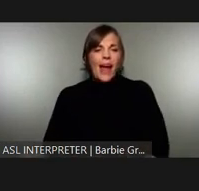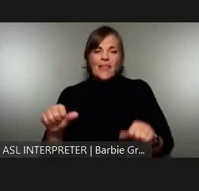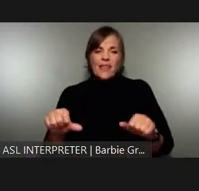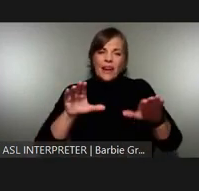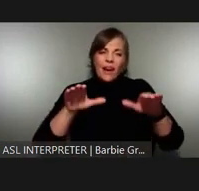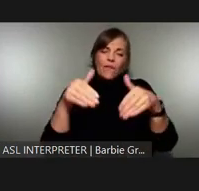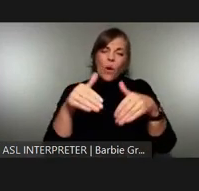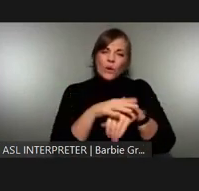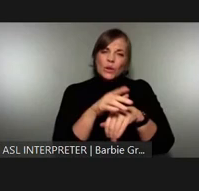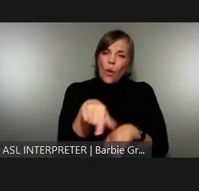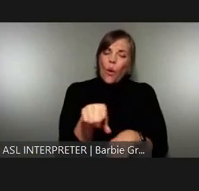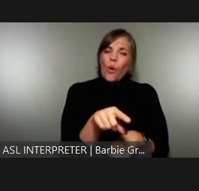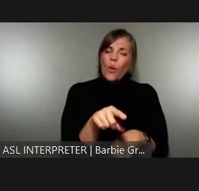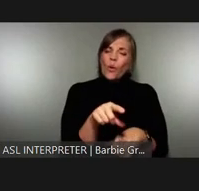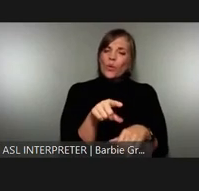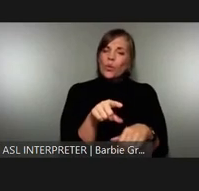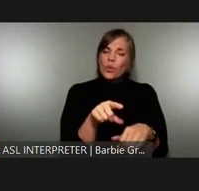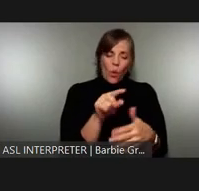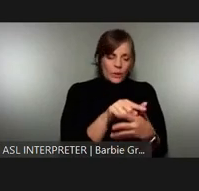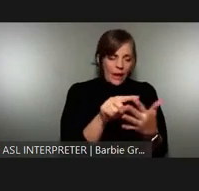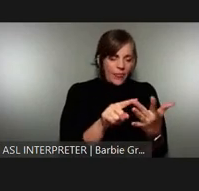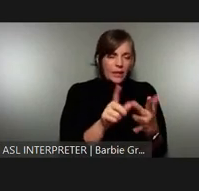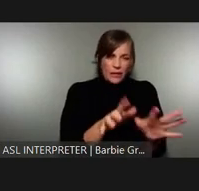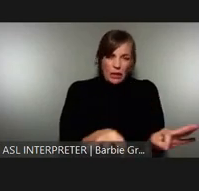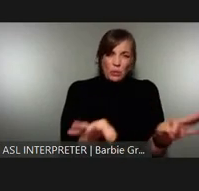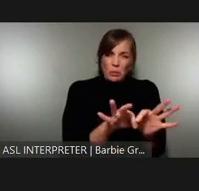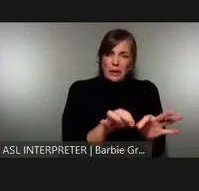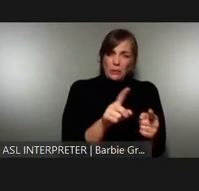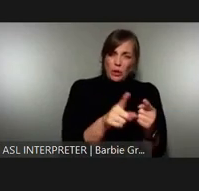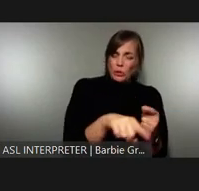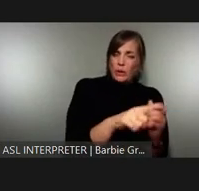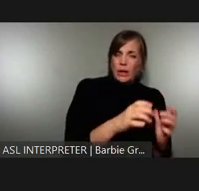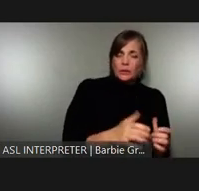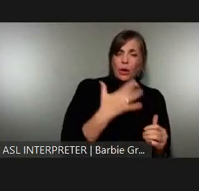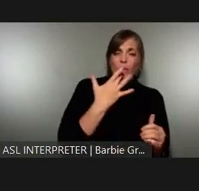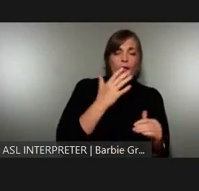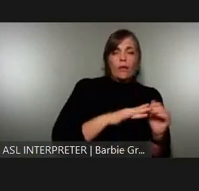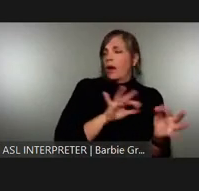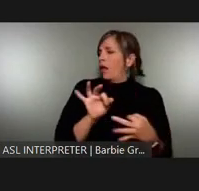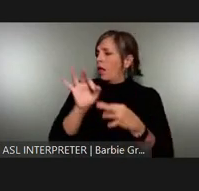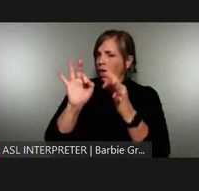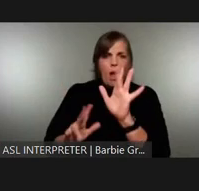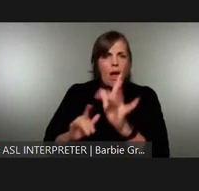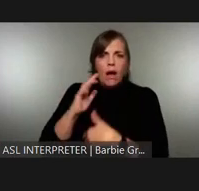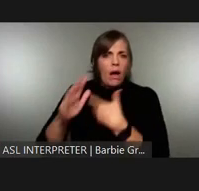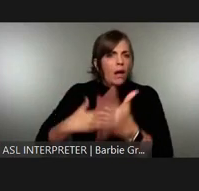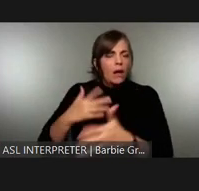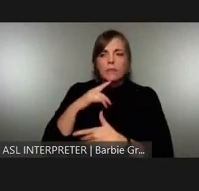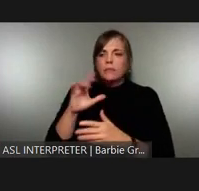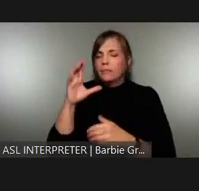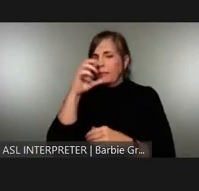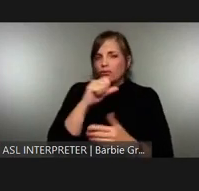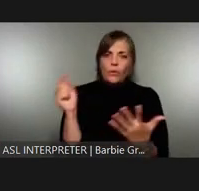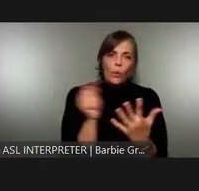get distracted chasing squirrels on topics that are less important to the customers. Work on on-time performance, work